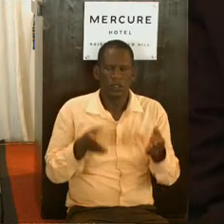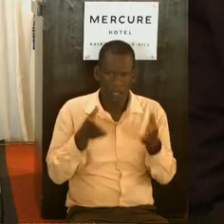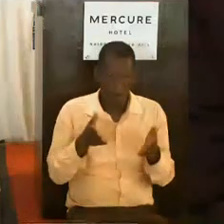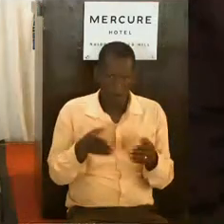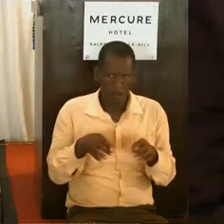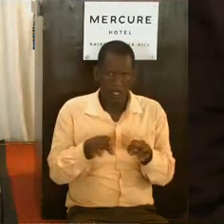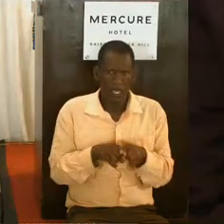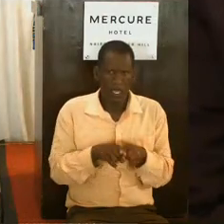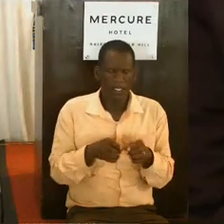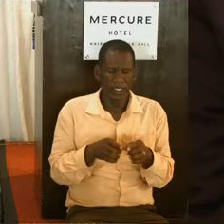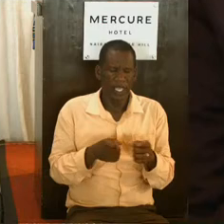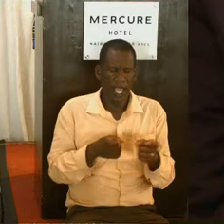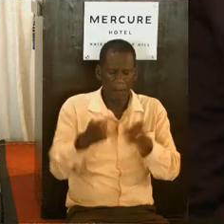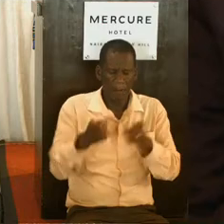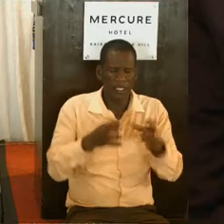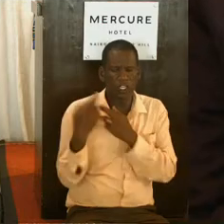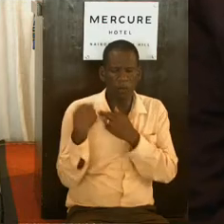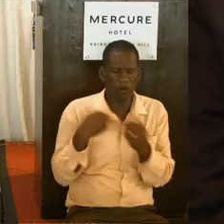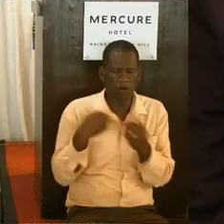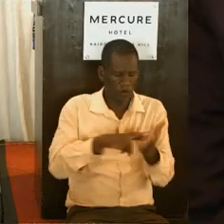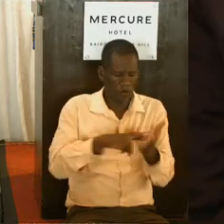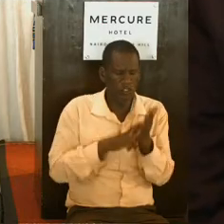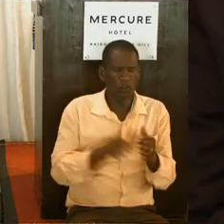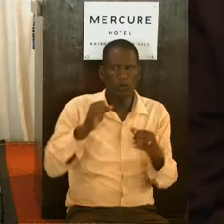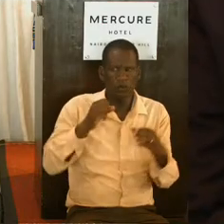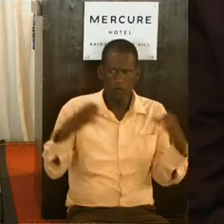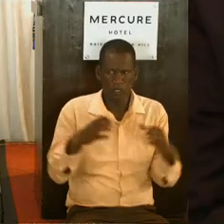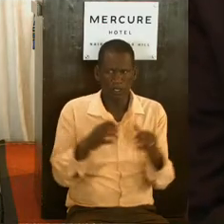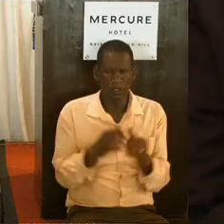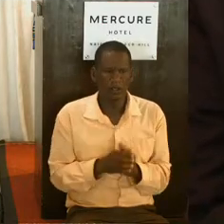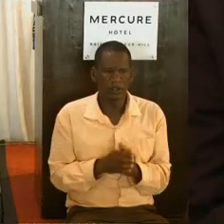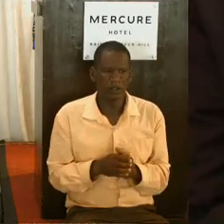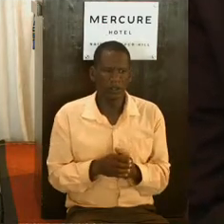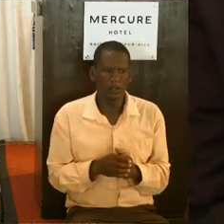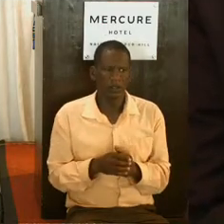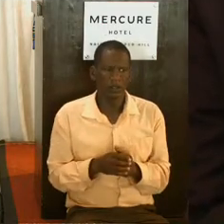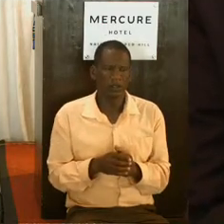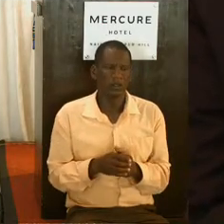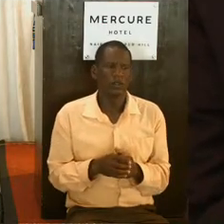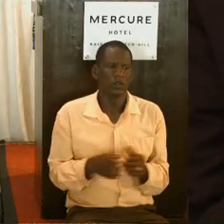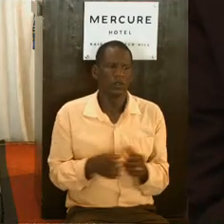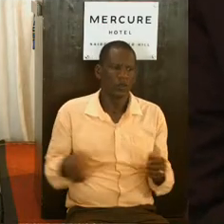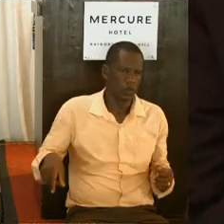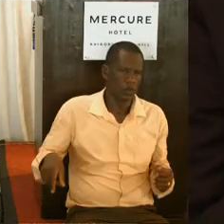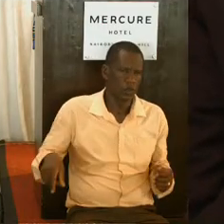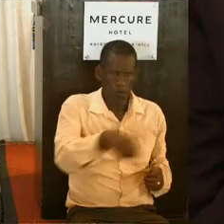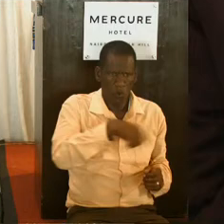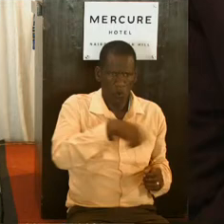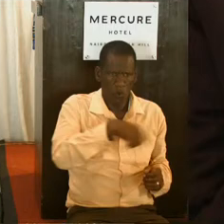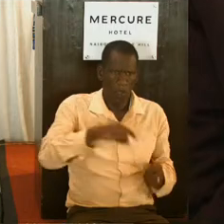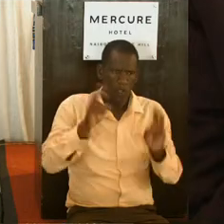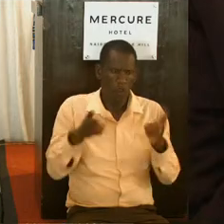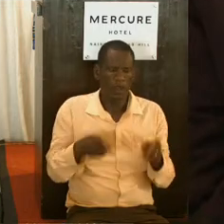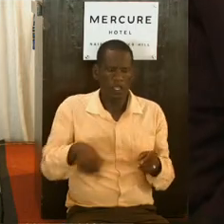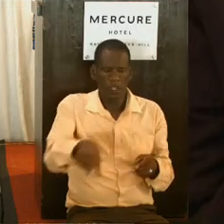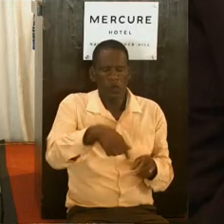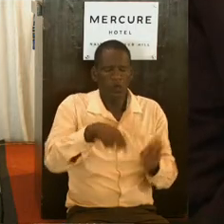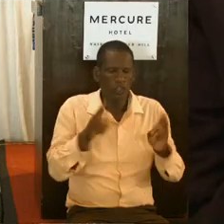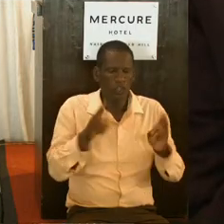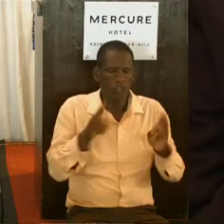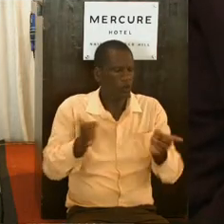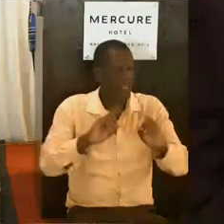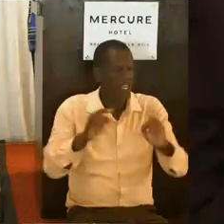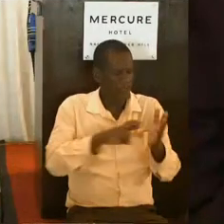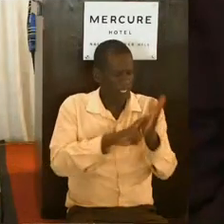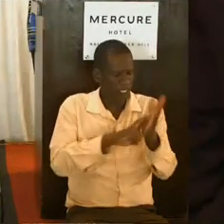as the managing charge of registration of political parties we usually do